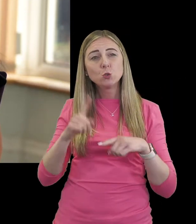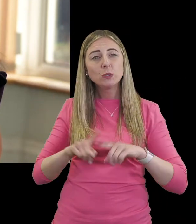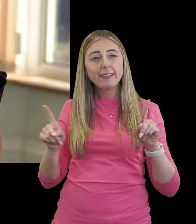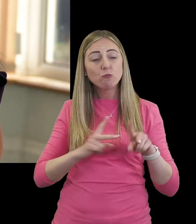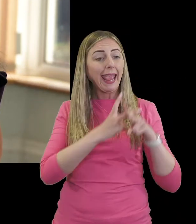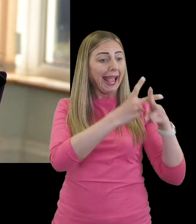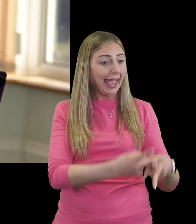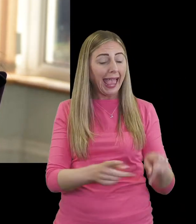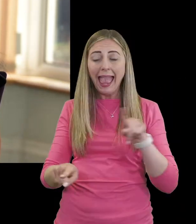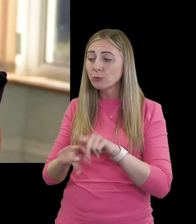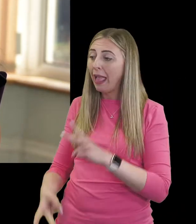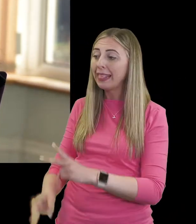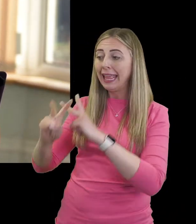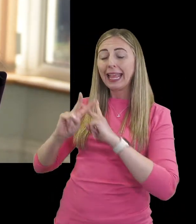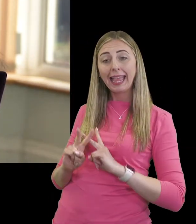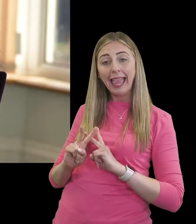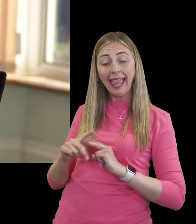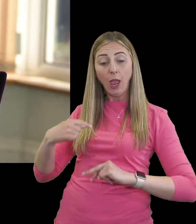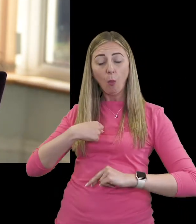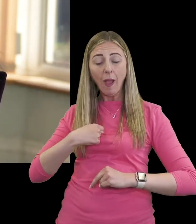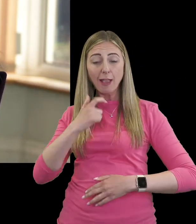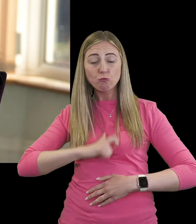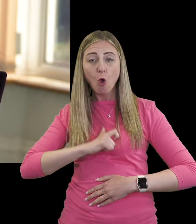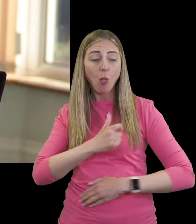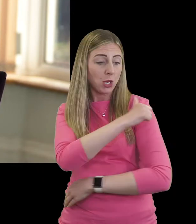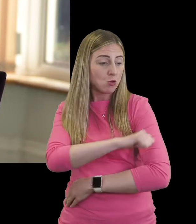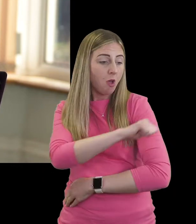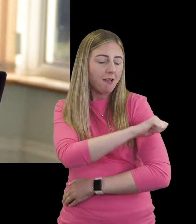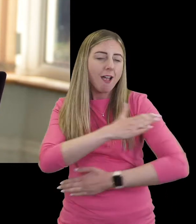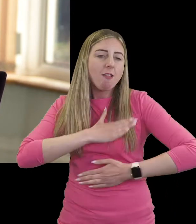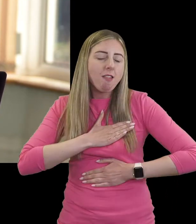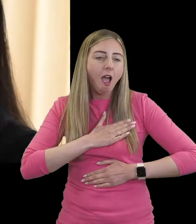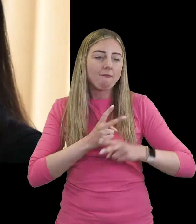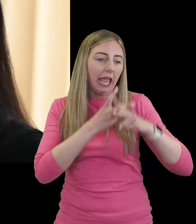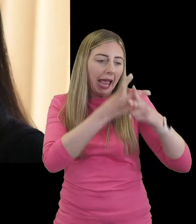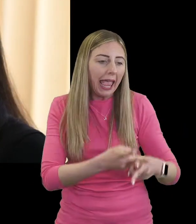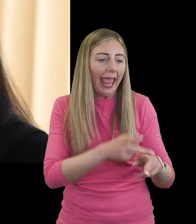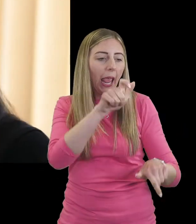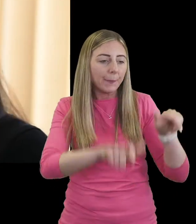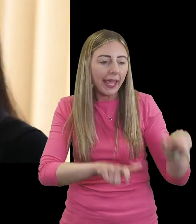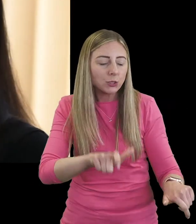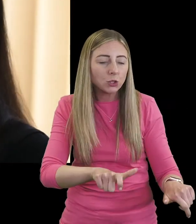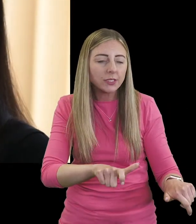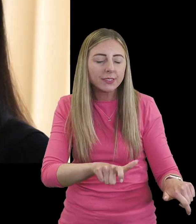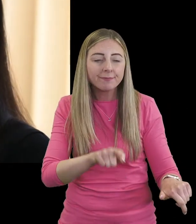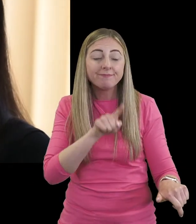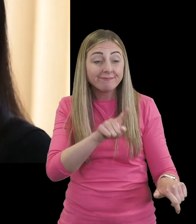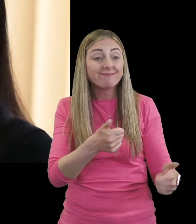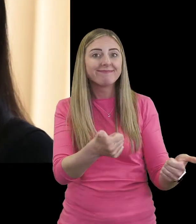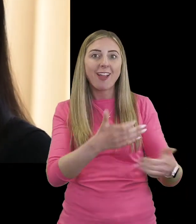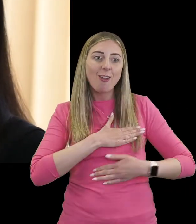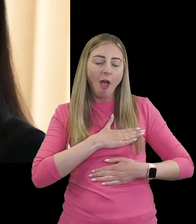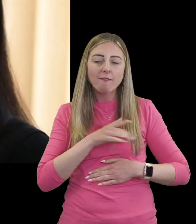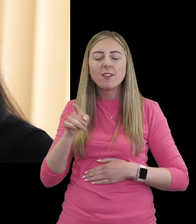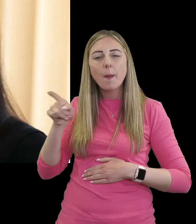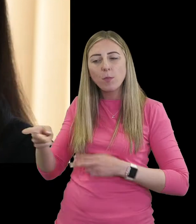rather than a caregiver. So in my job, I give care a lot of the time. I love giving, absolutely loving. I find it hard to receive.